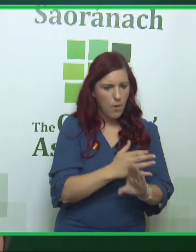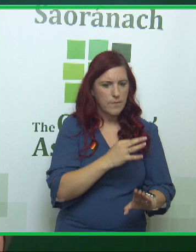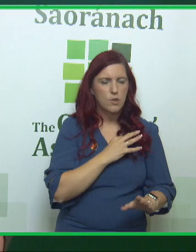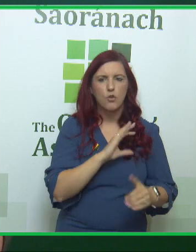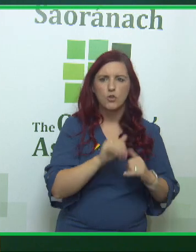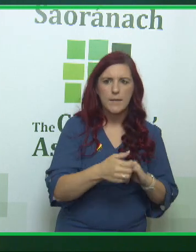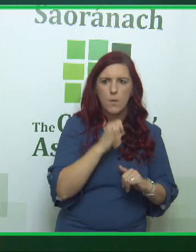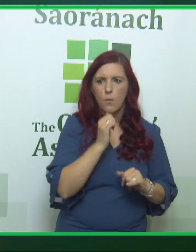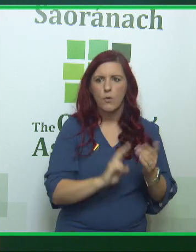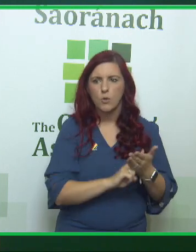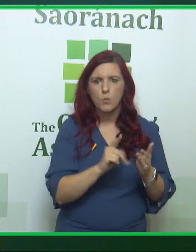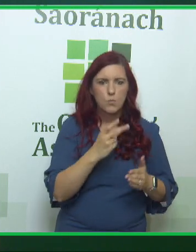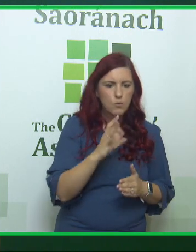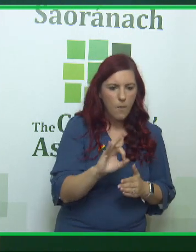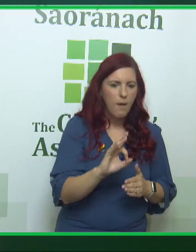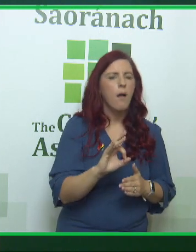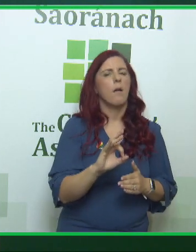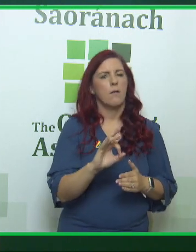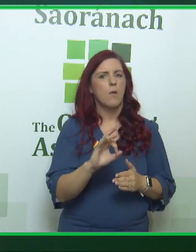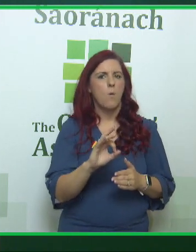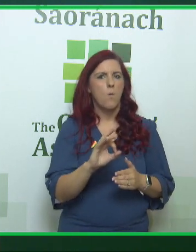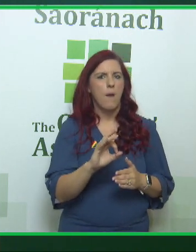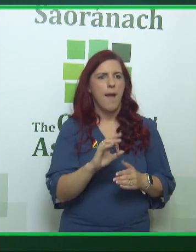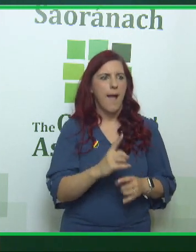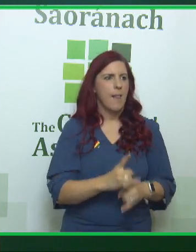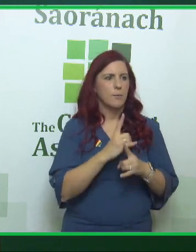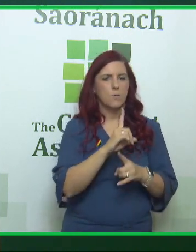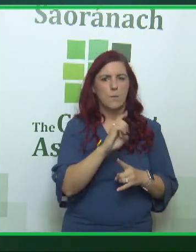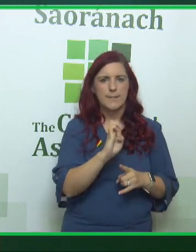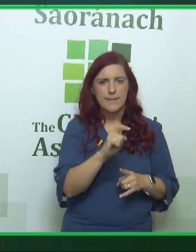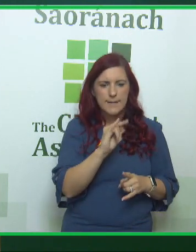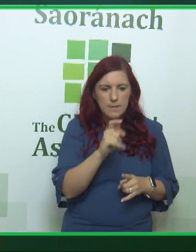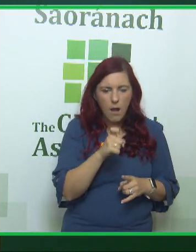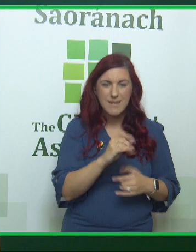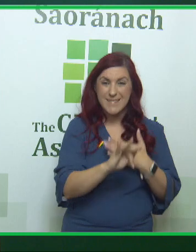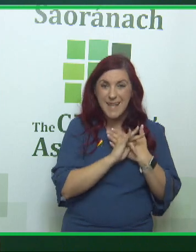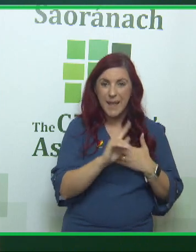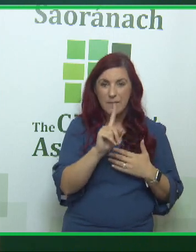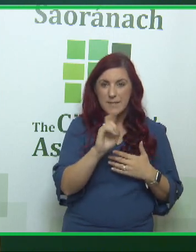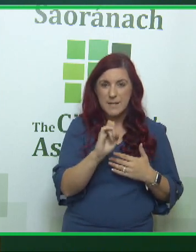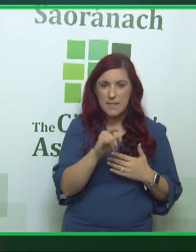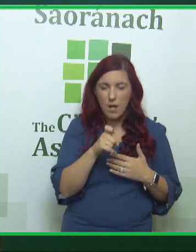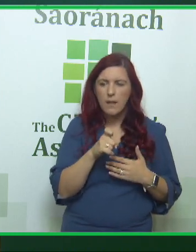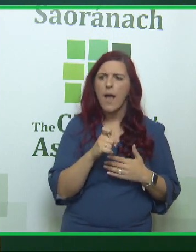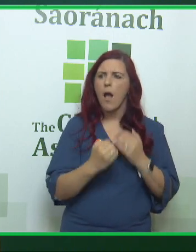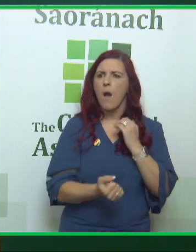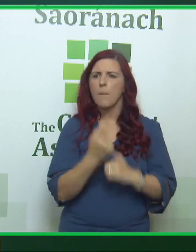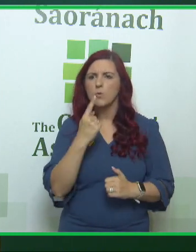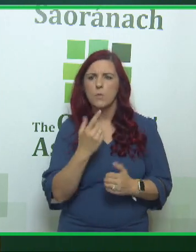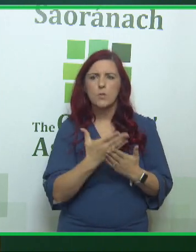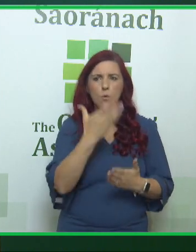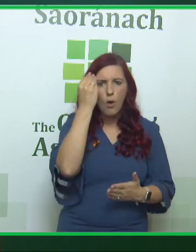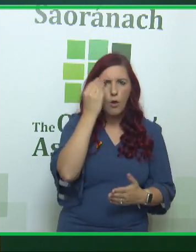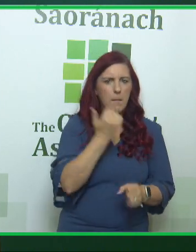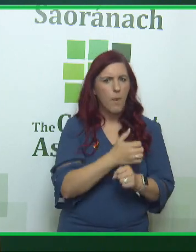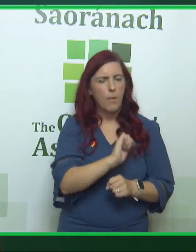drug use, safe and stable detoxification, a chance to learn about the dynamics of the addiction. A lot